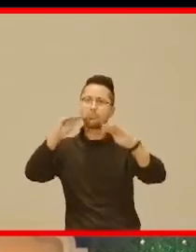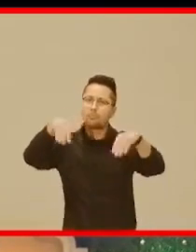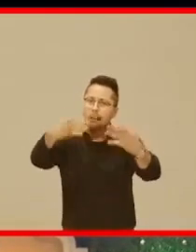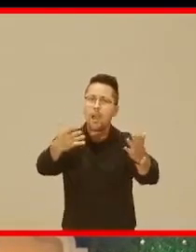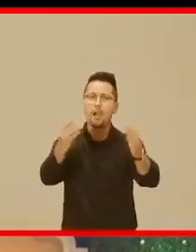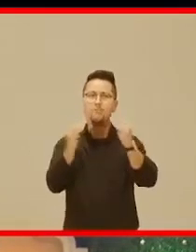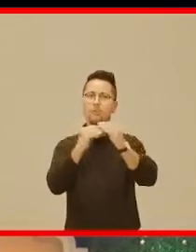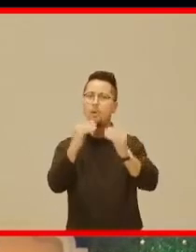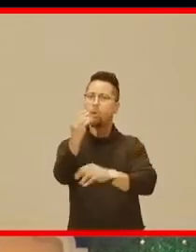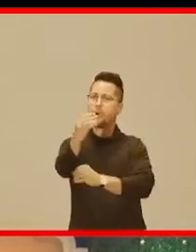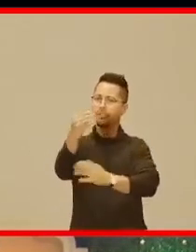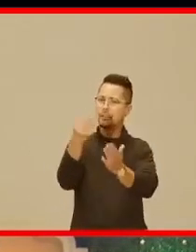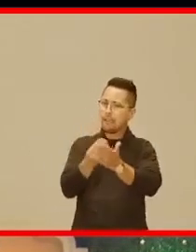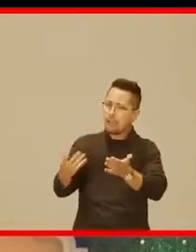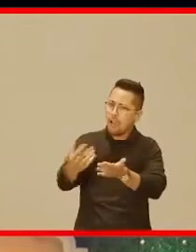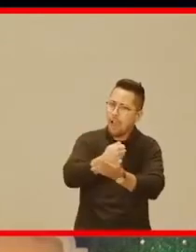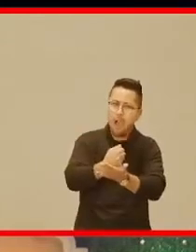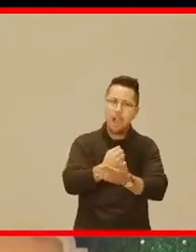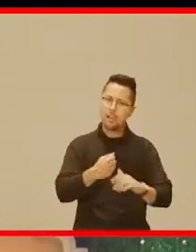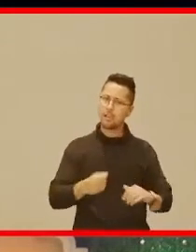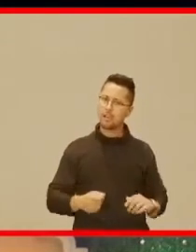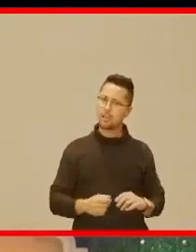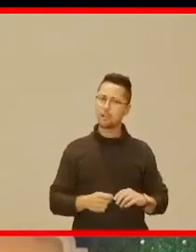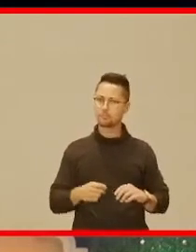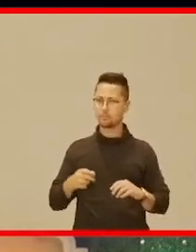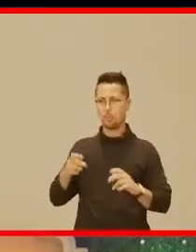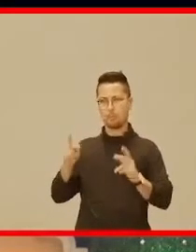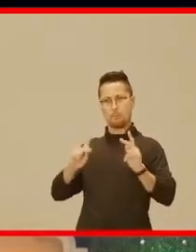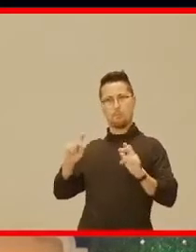housing or any type of infrastructure that can actually go forward with